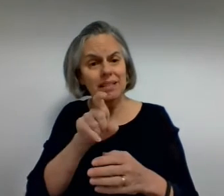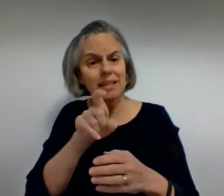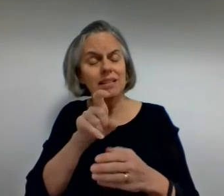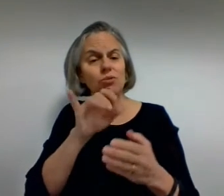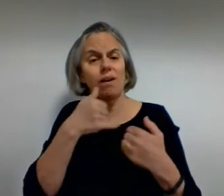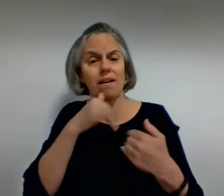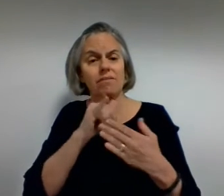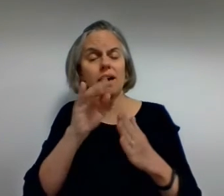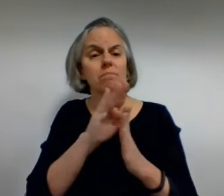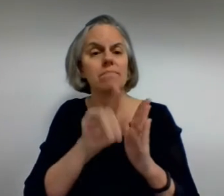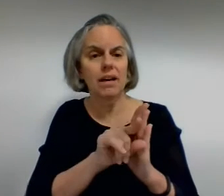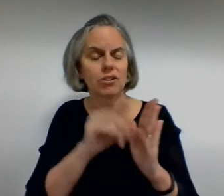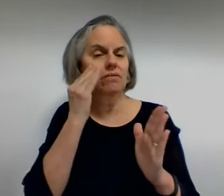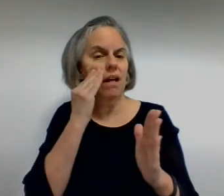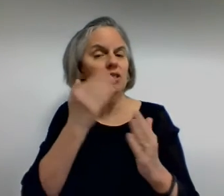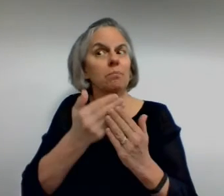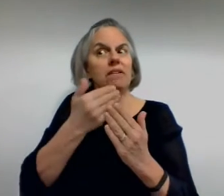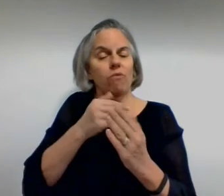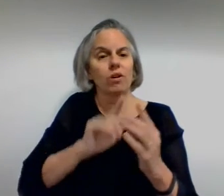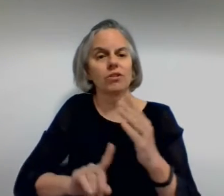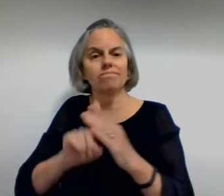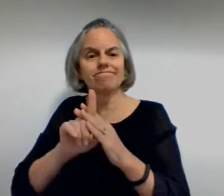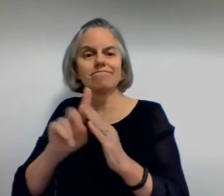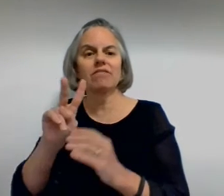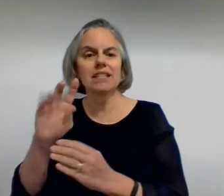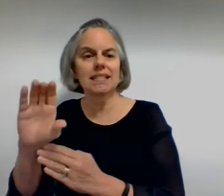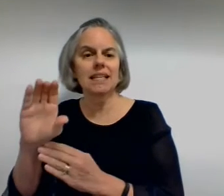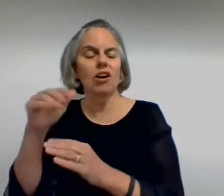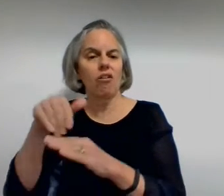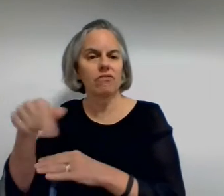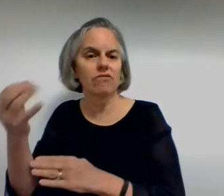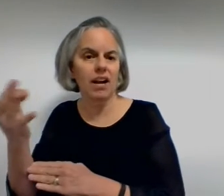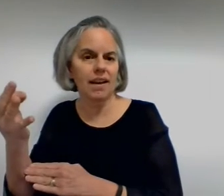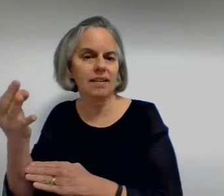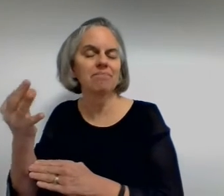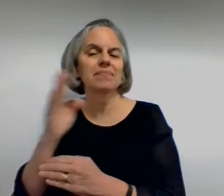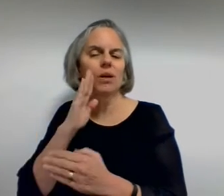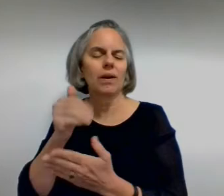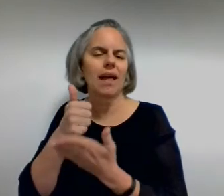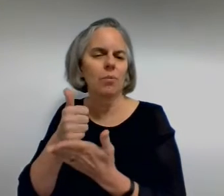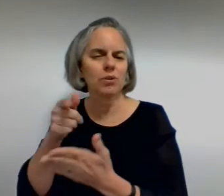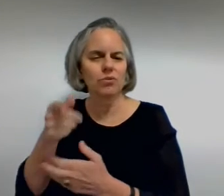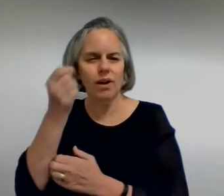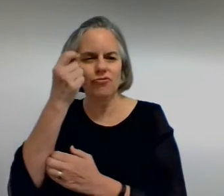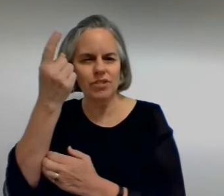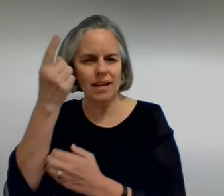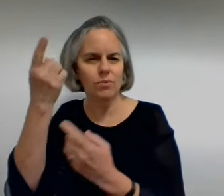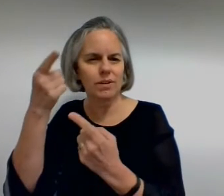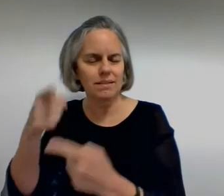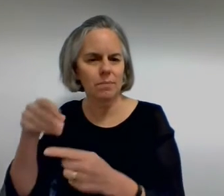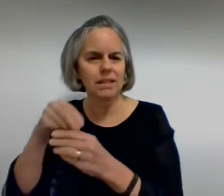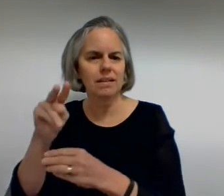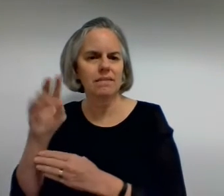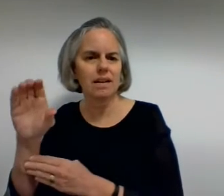that background knowledge under your belt before you come to BC. It'll really help you understand what's going on in BC. Then